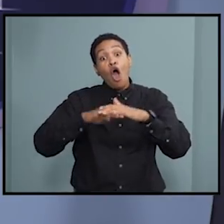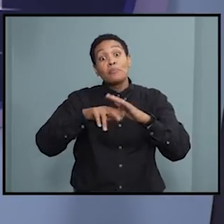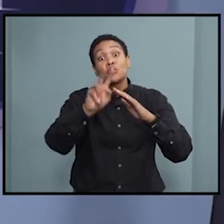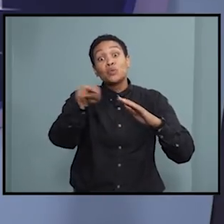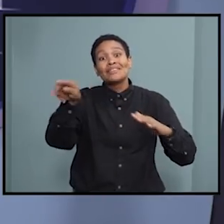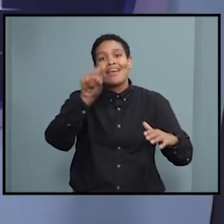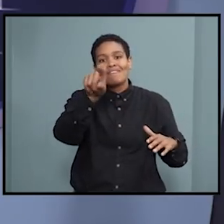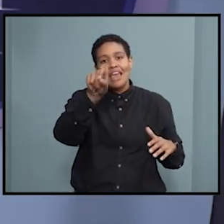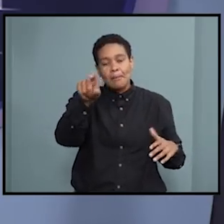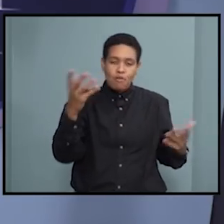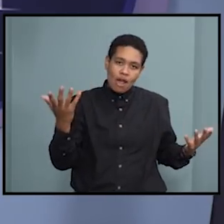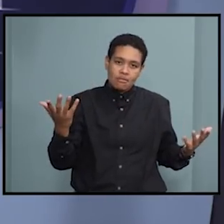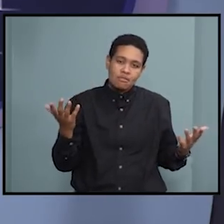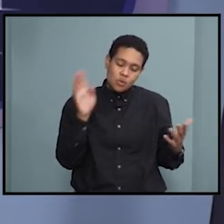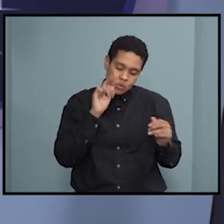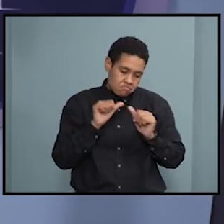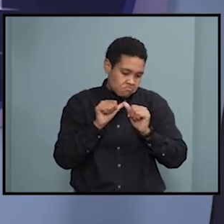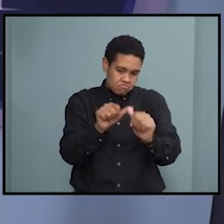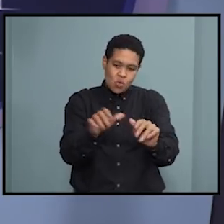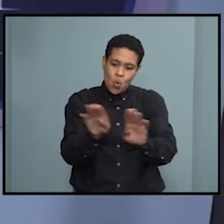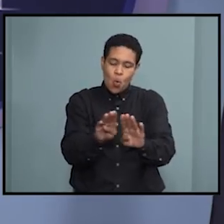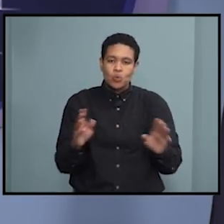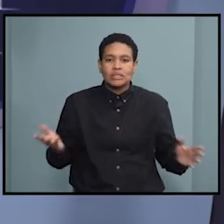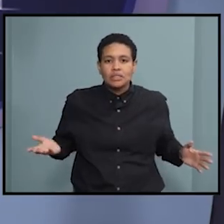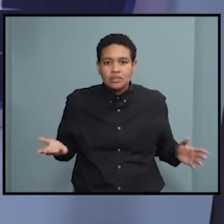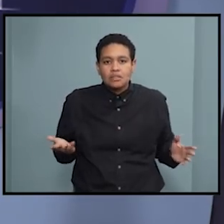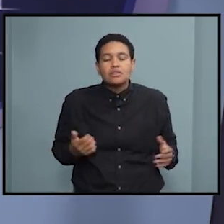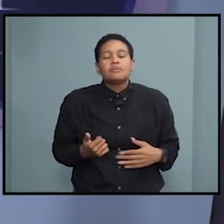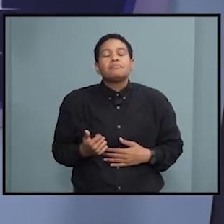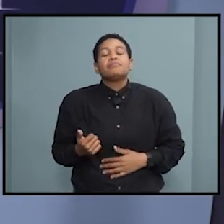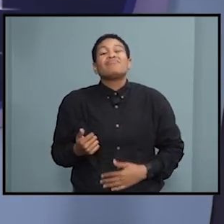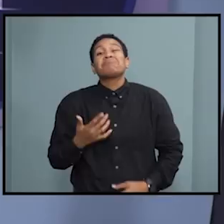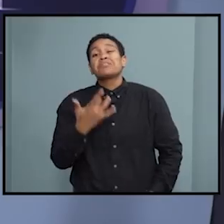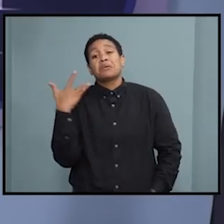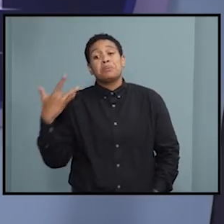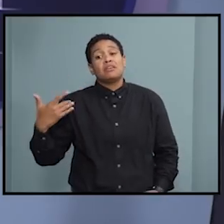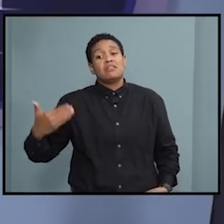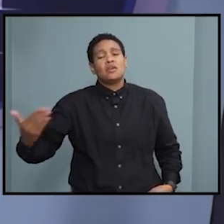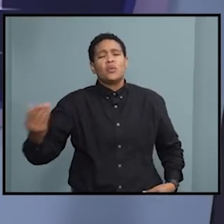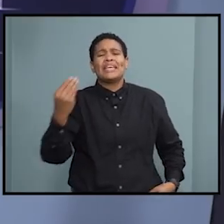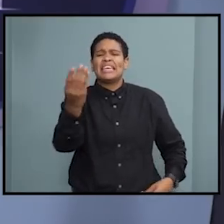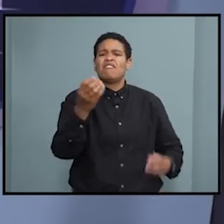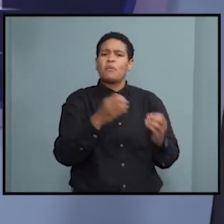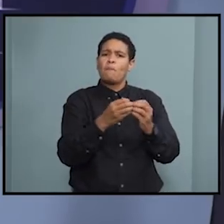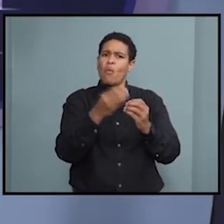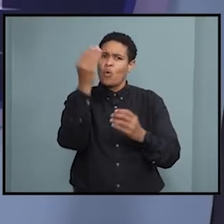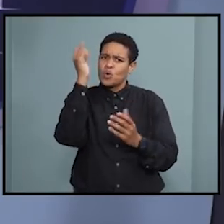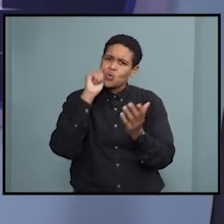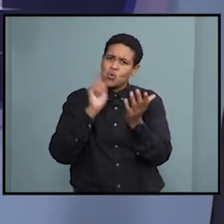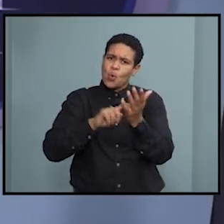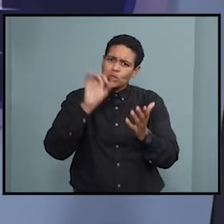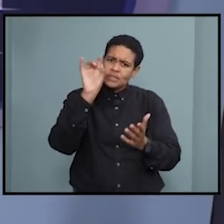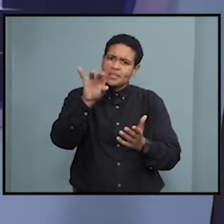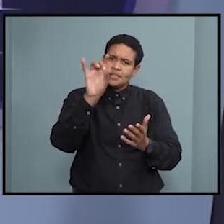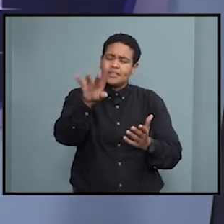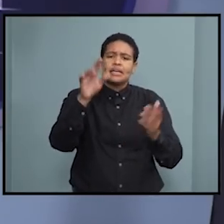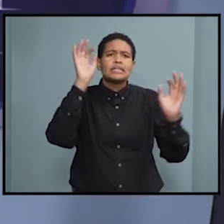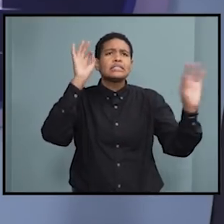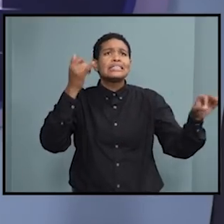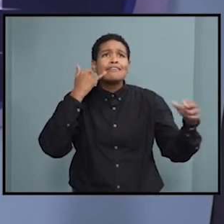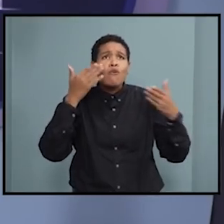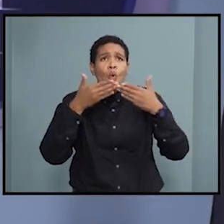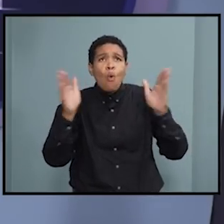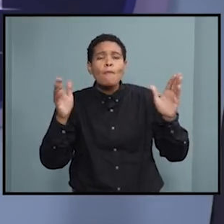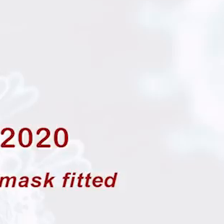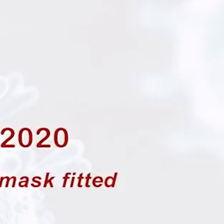22nd of April. And then, as usual, we will give you enough advance notice of a decision to reopen or